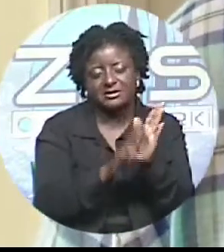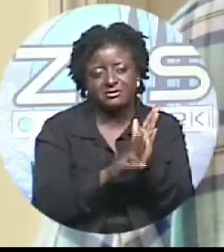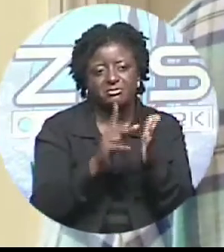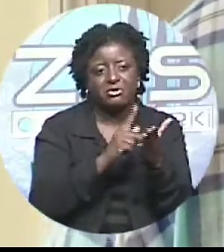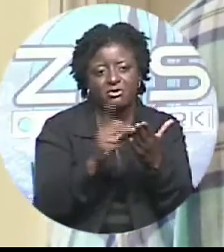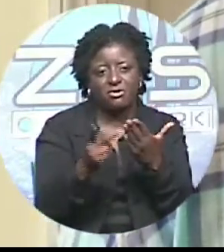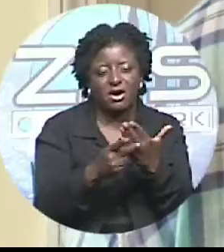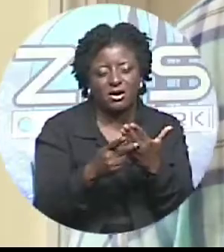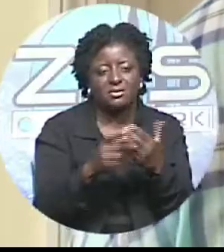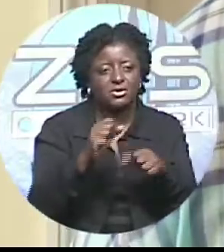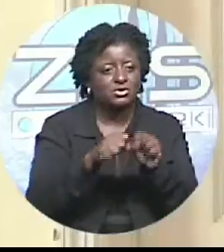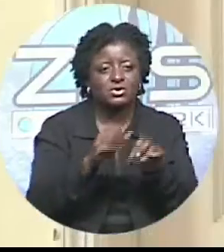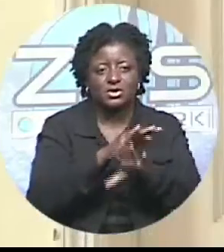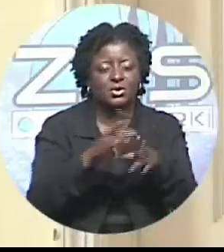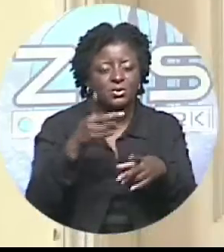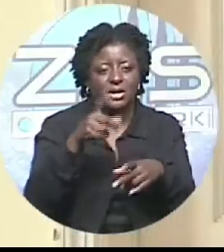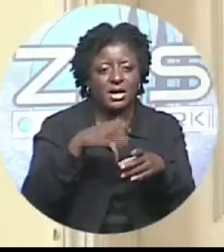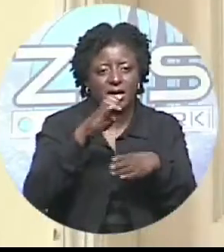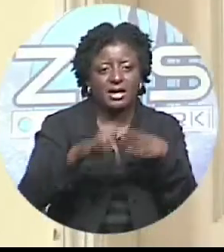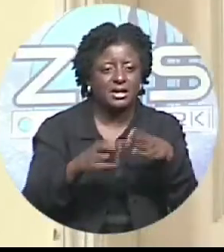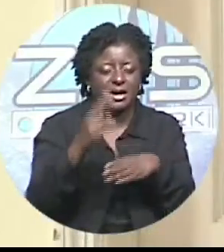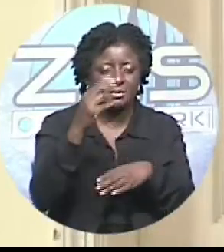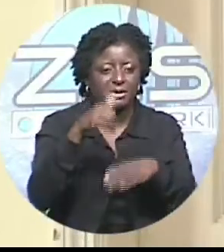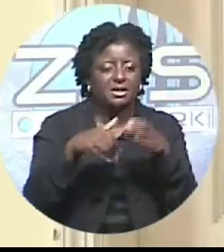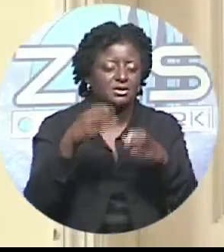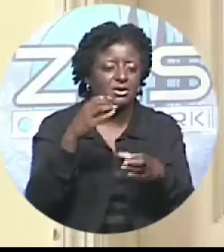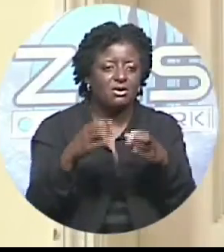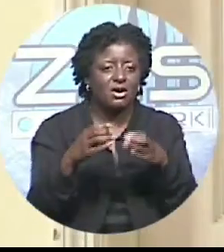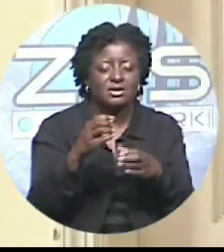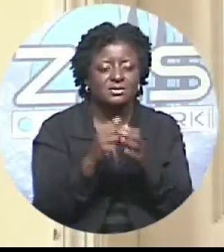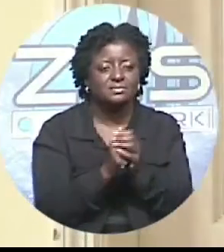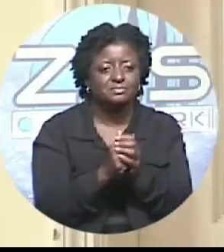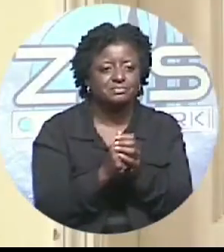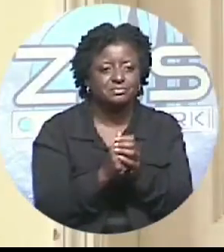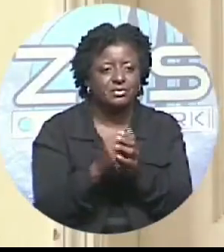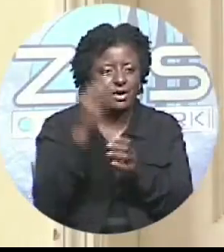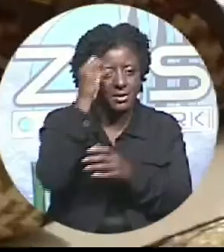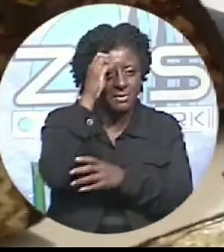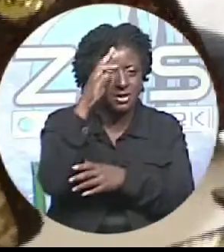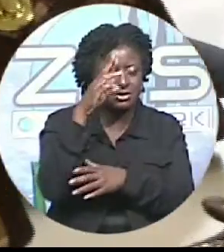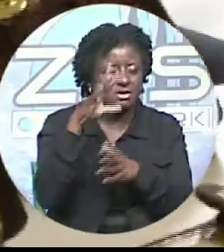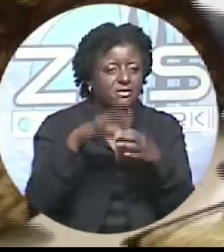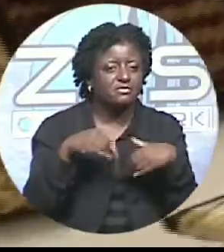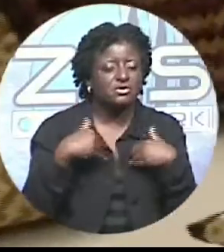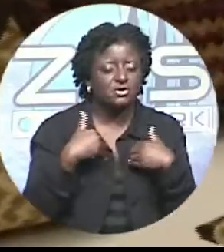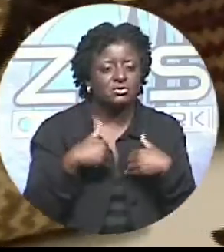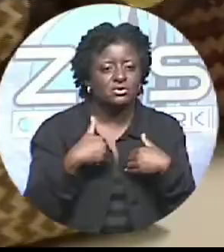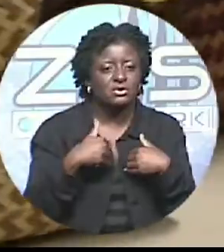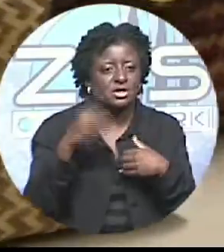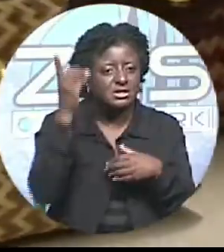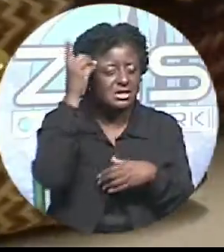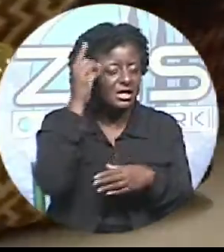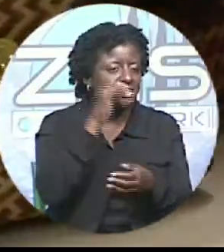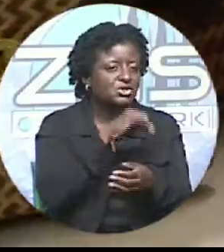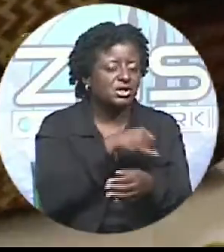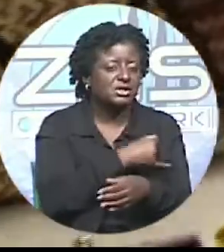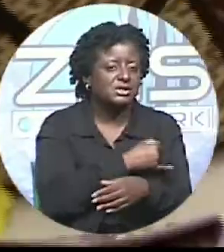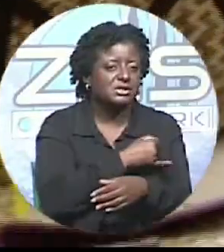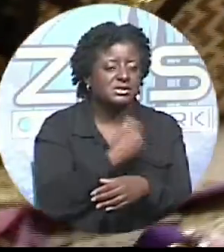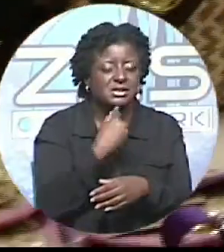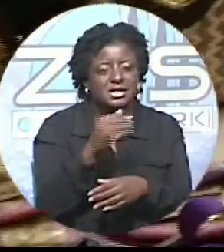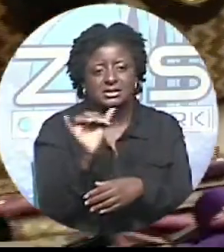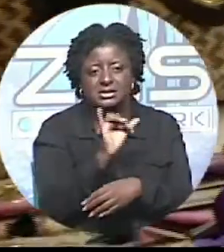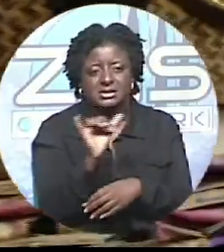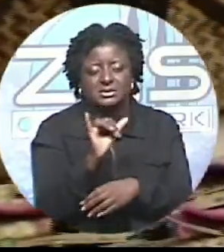not end up in juvenile court. According to the Minister of Youth, Sports and Culture, the Honorable Danny Johnson, similar camps also took place